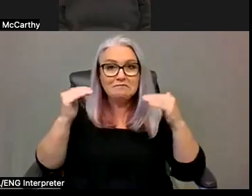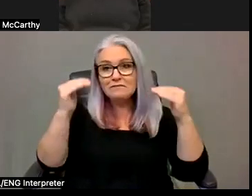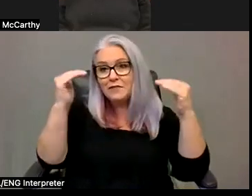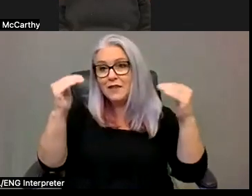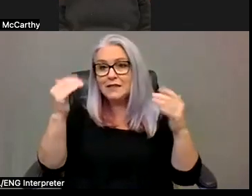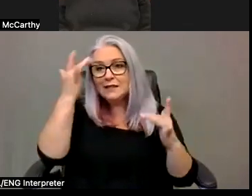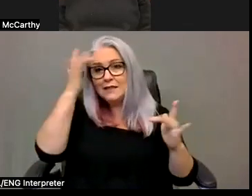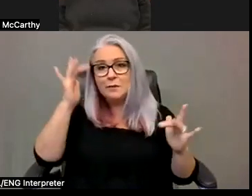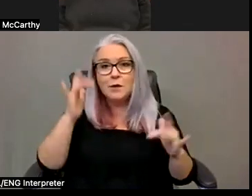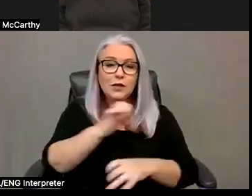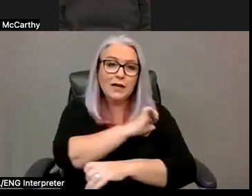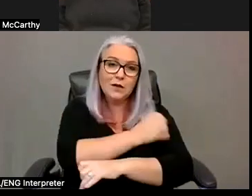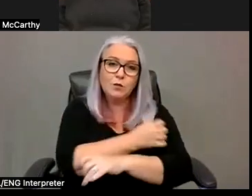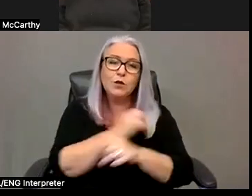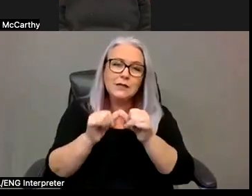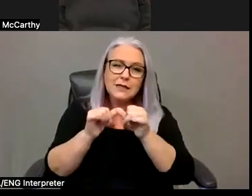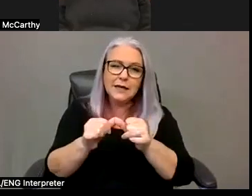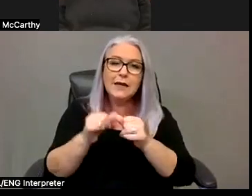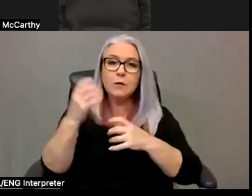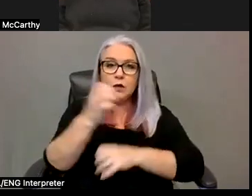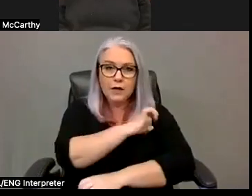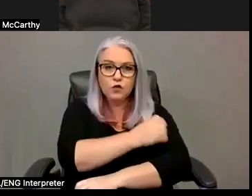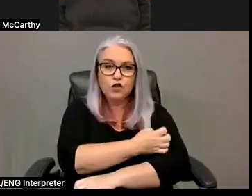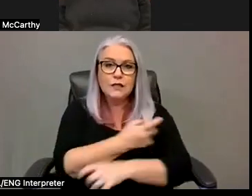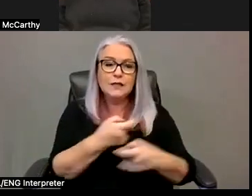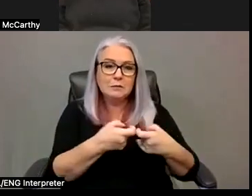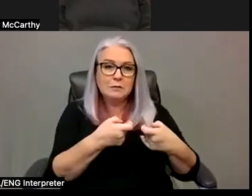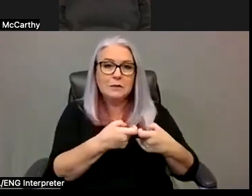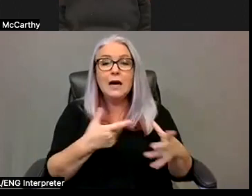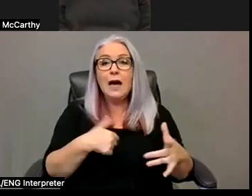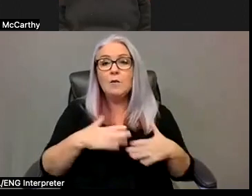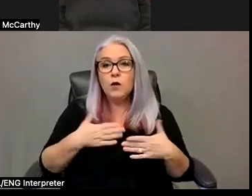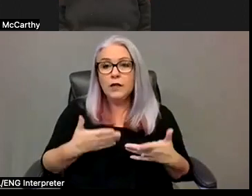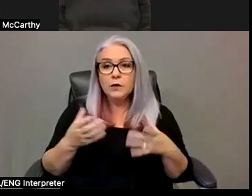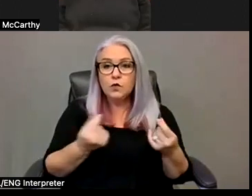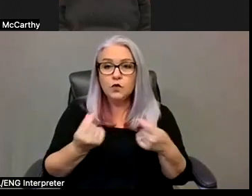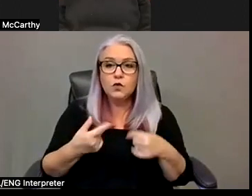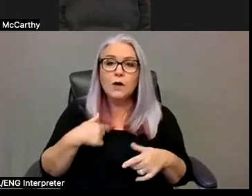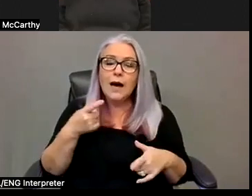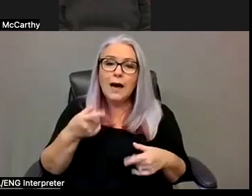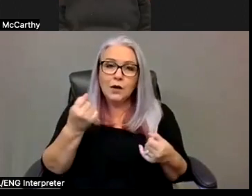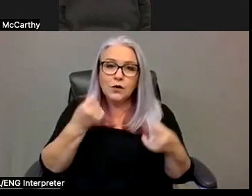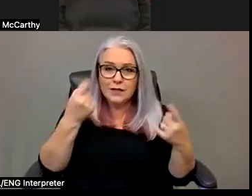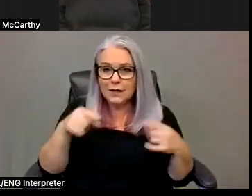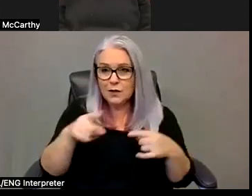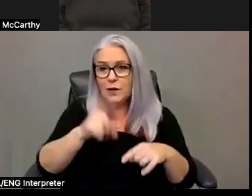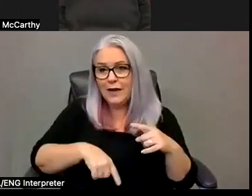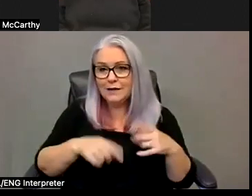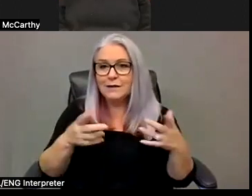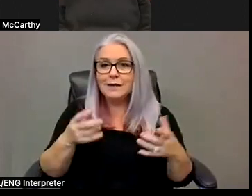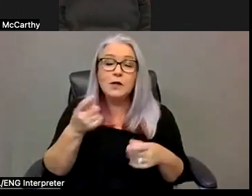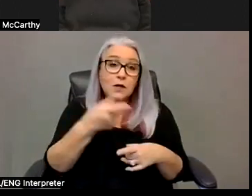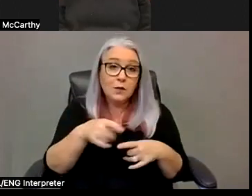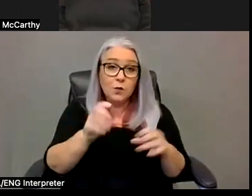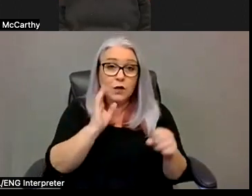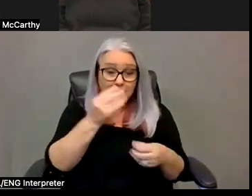smart energy, so sustainable energy. And I'm willing to do that. For those who aren't, I understand. Call us, we'll tell you how to opt out.